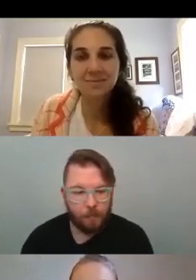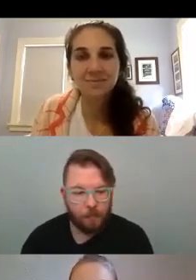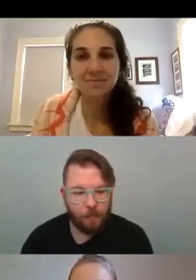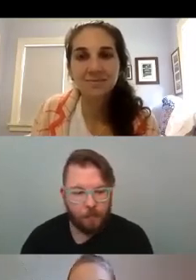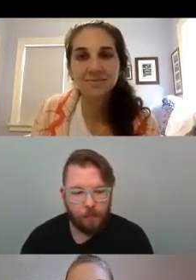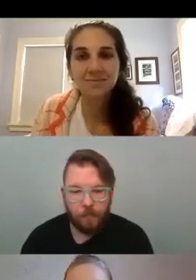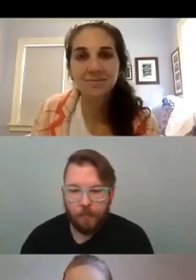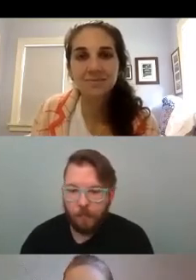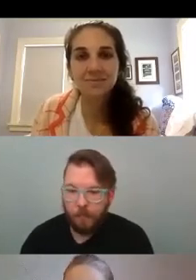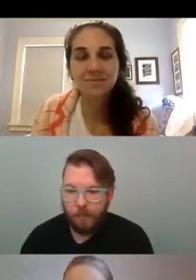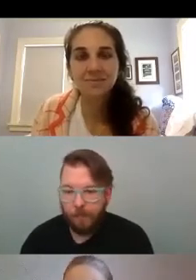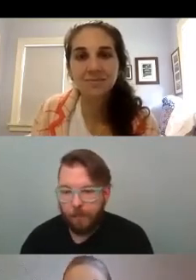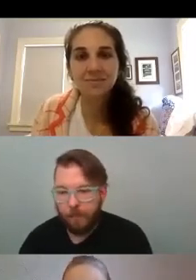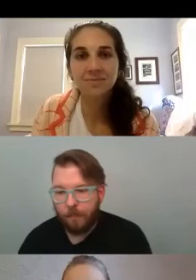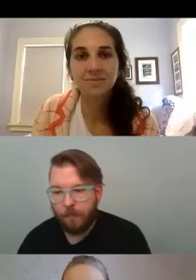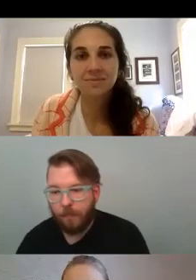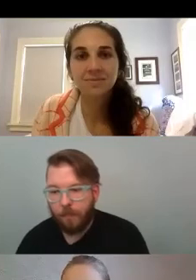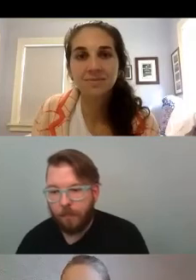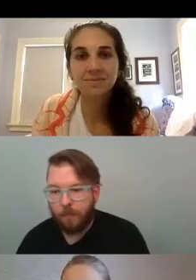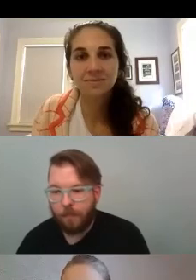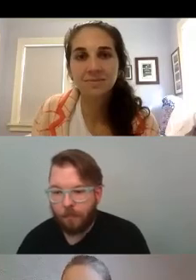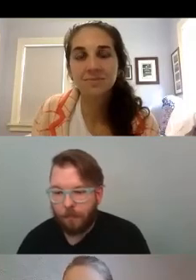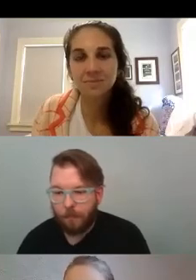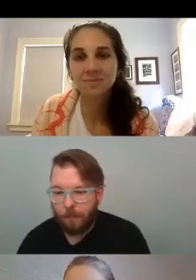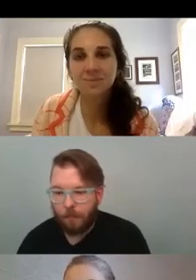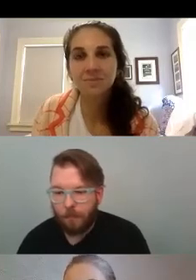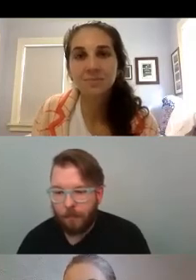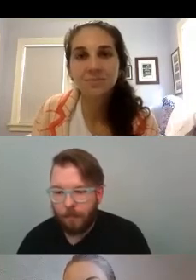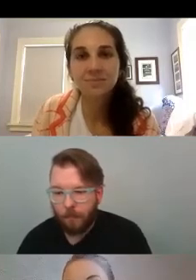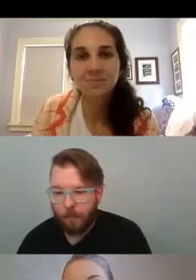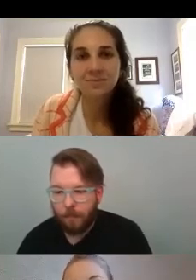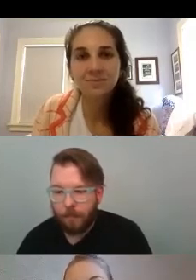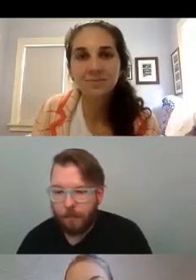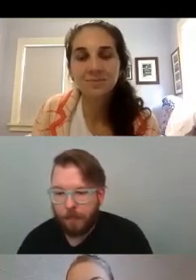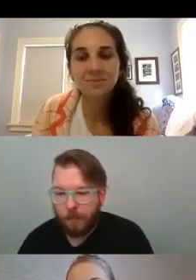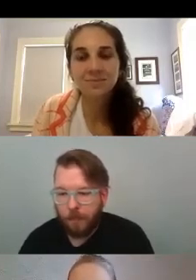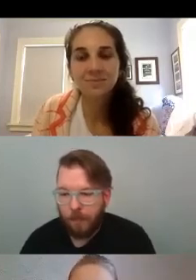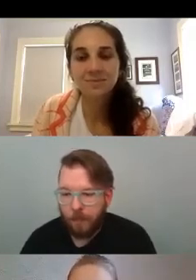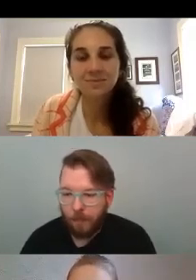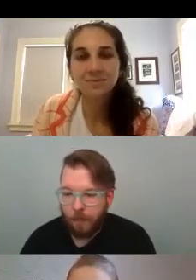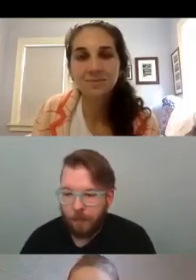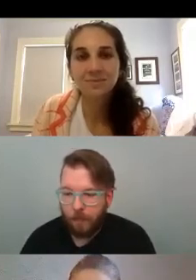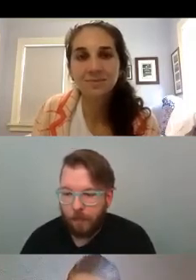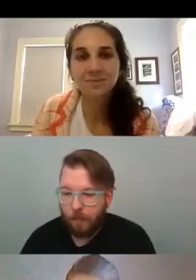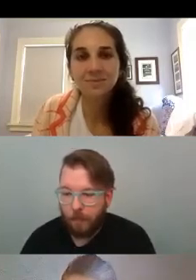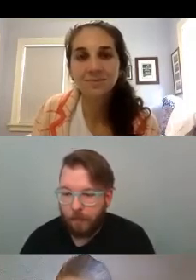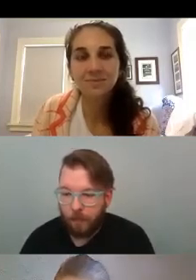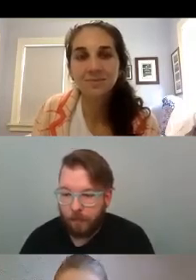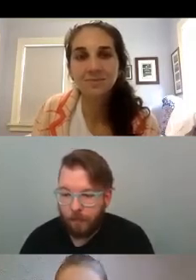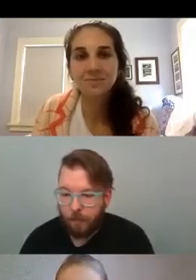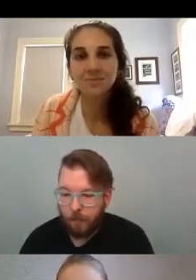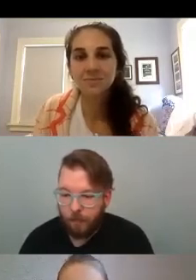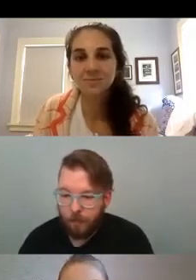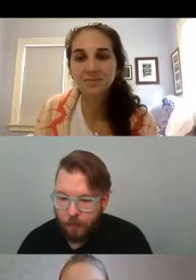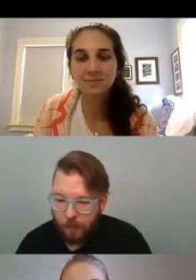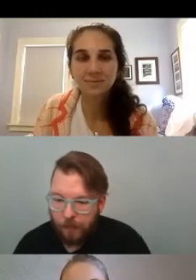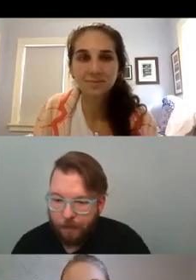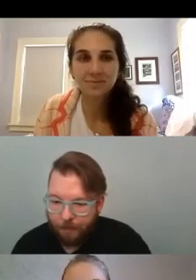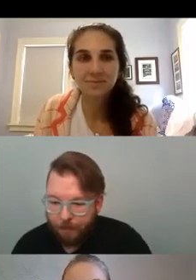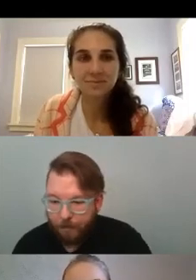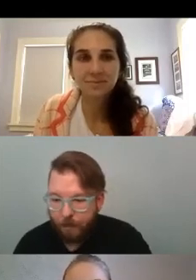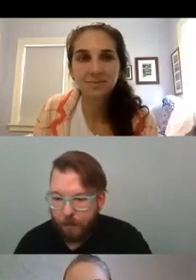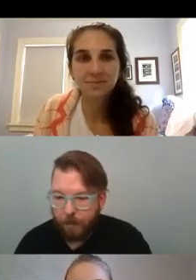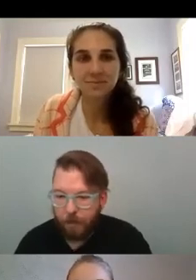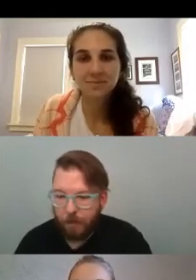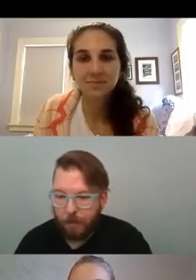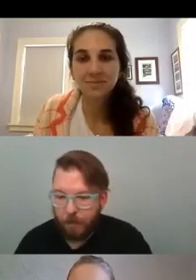to unmute and ask. If you want to put those in the chat, we can look at them now. But is there anything that came up for anyone that you